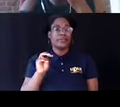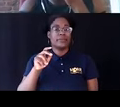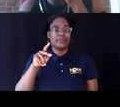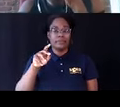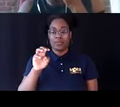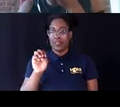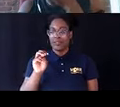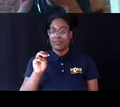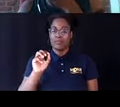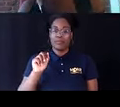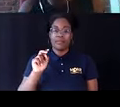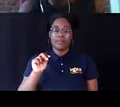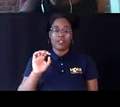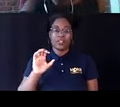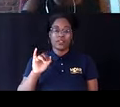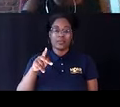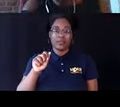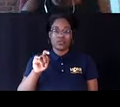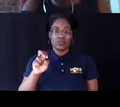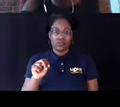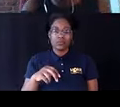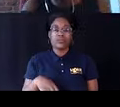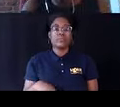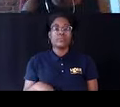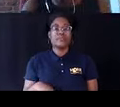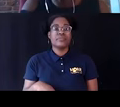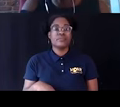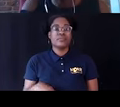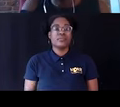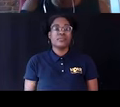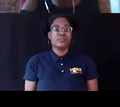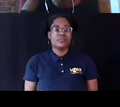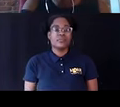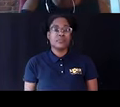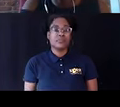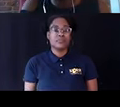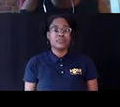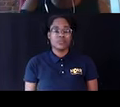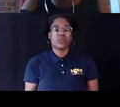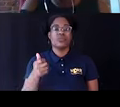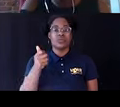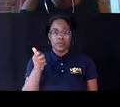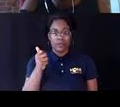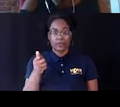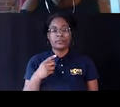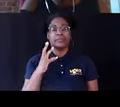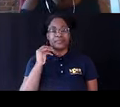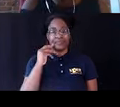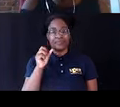Memphis. And so was a victim of sexual violence and rape in the